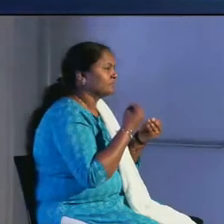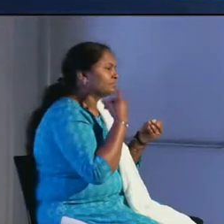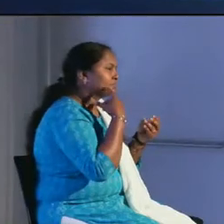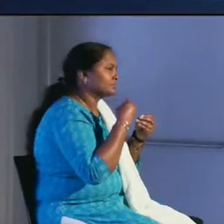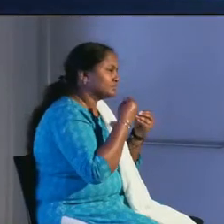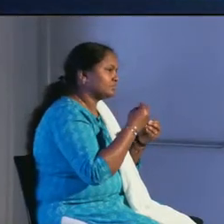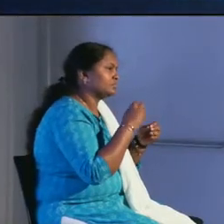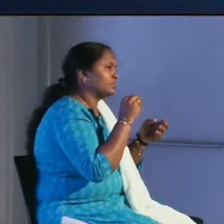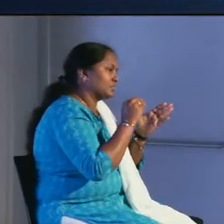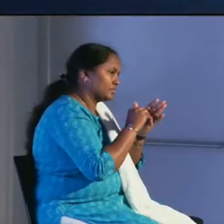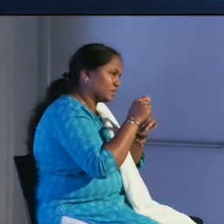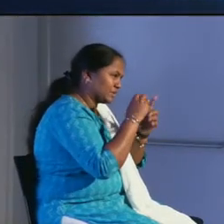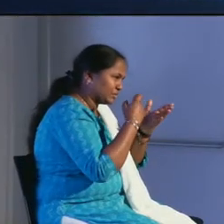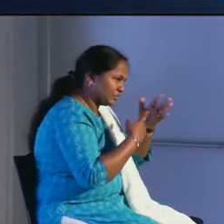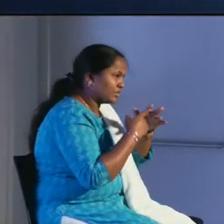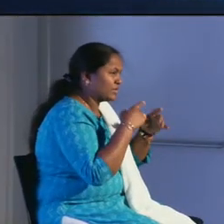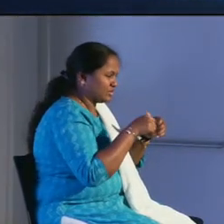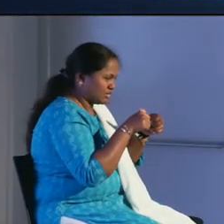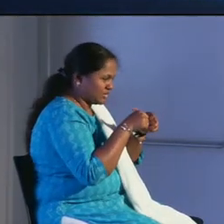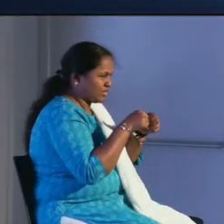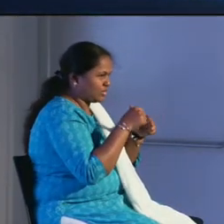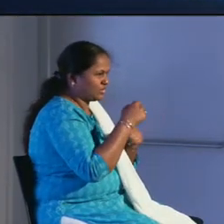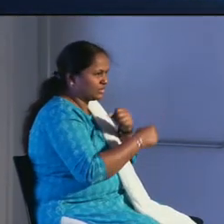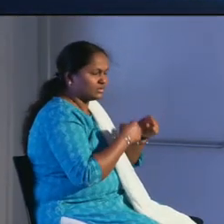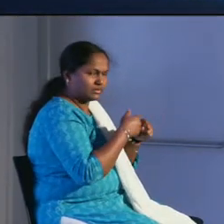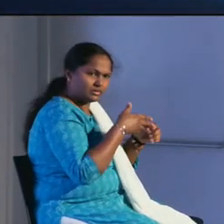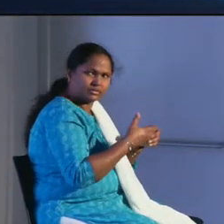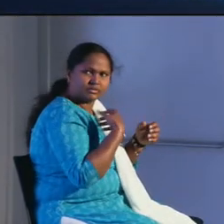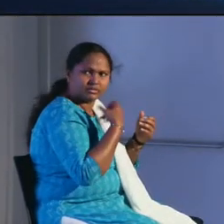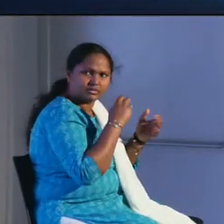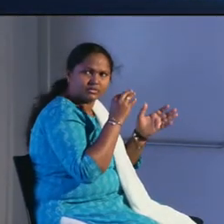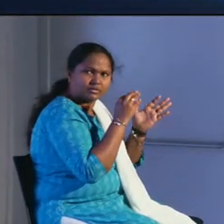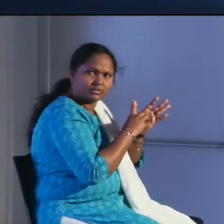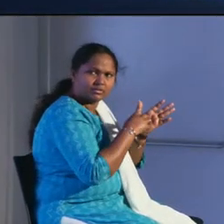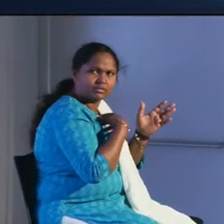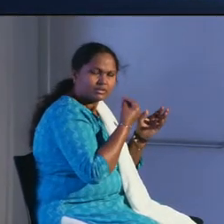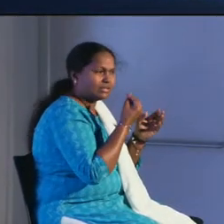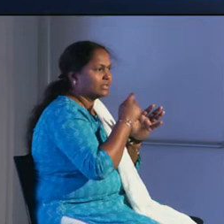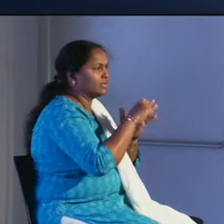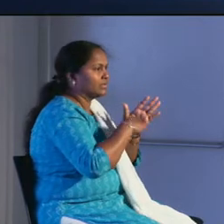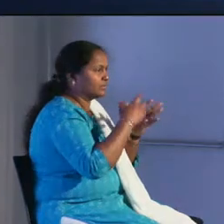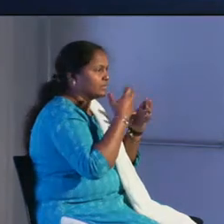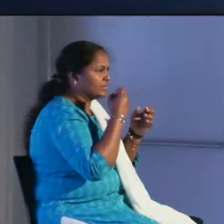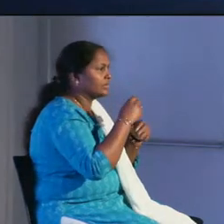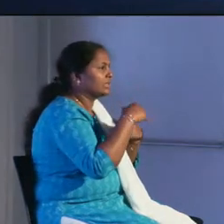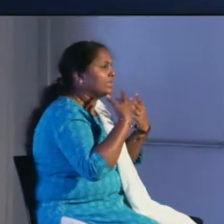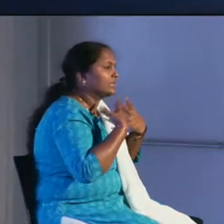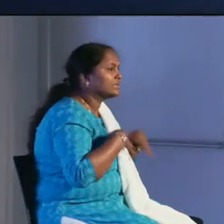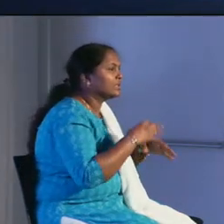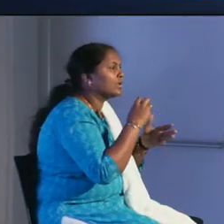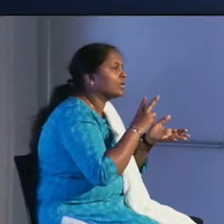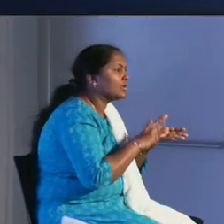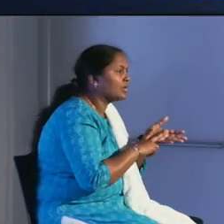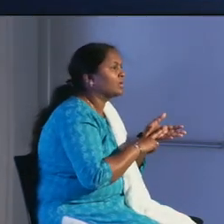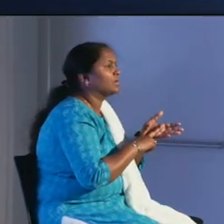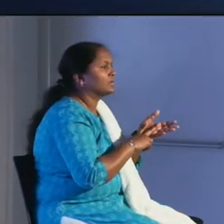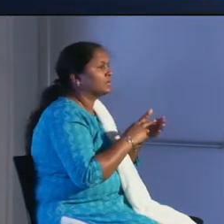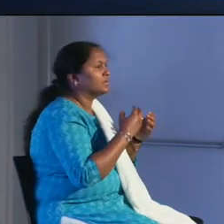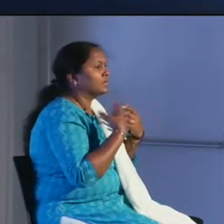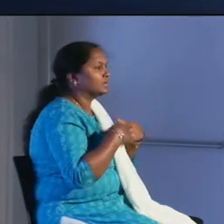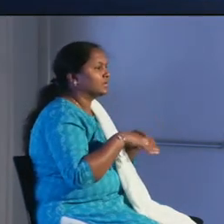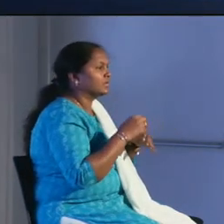potentially exploring this in August this year. Can we also pause here and say Kamlati's video? So it also rests on, it rests